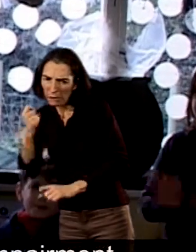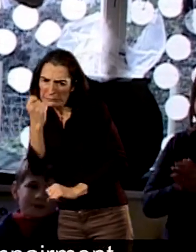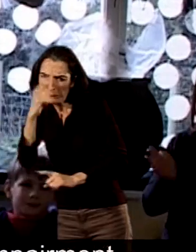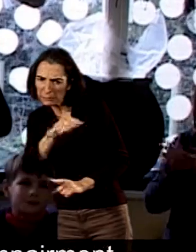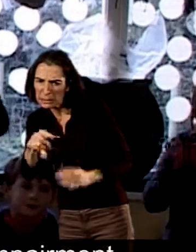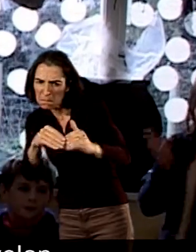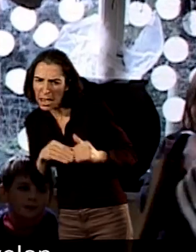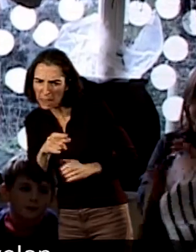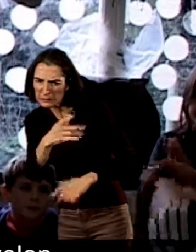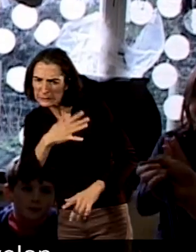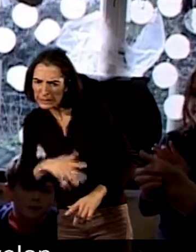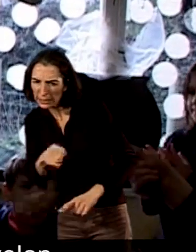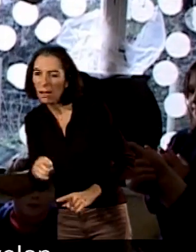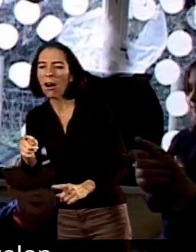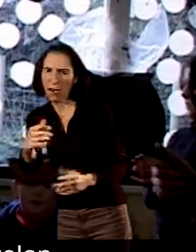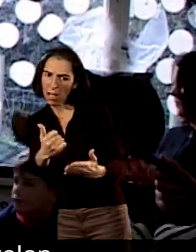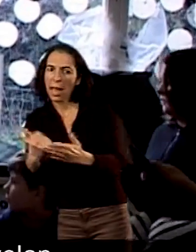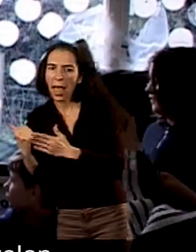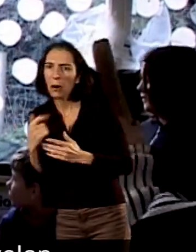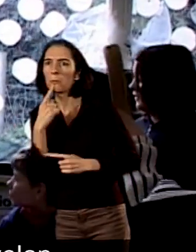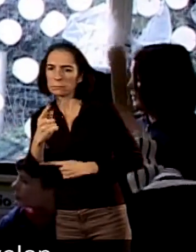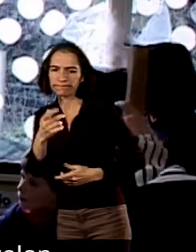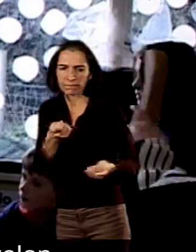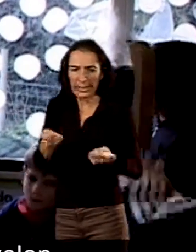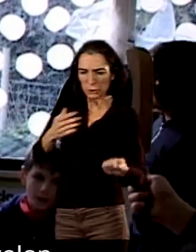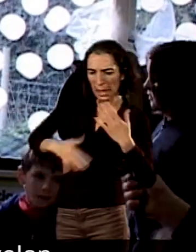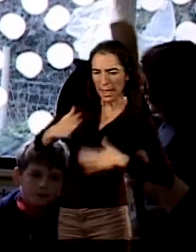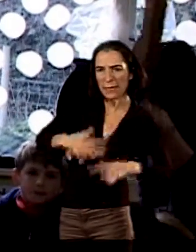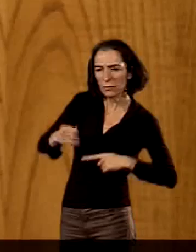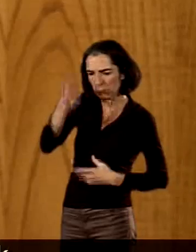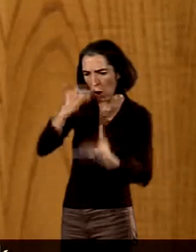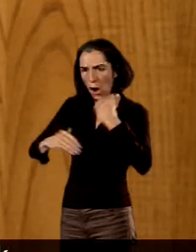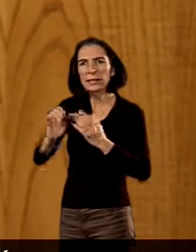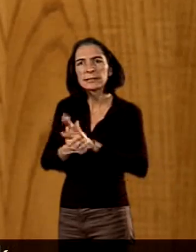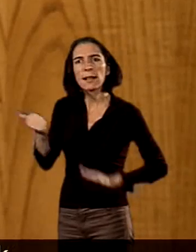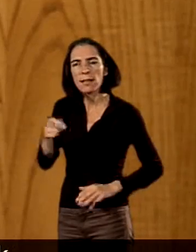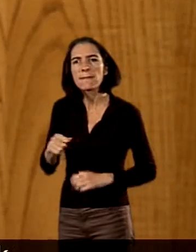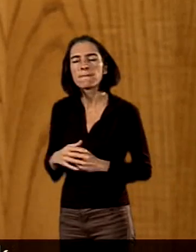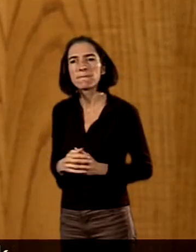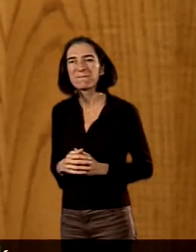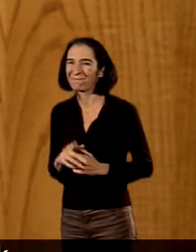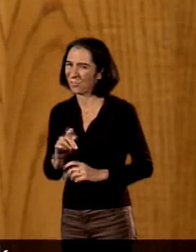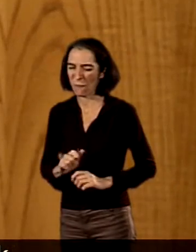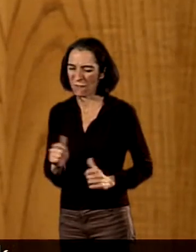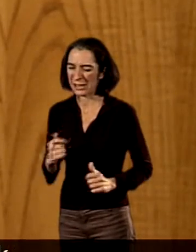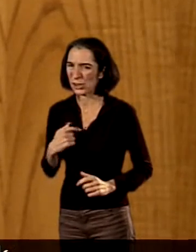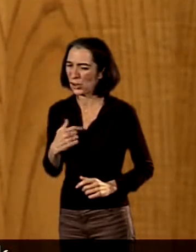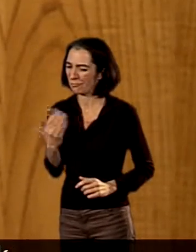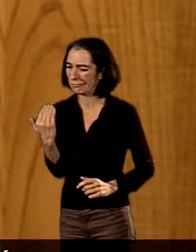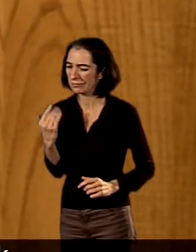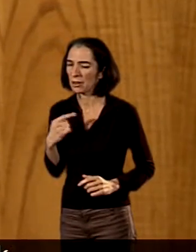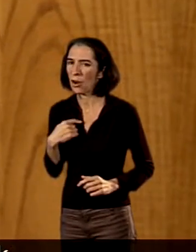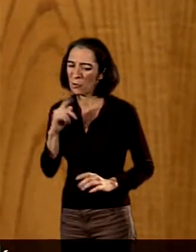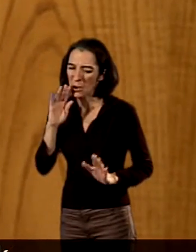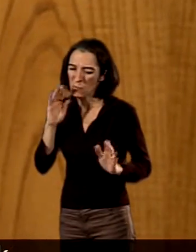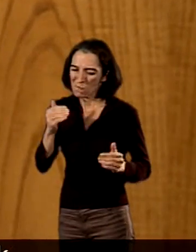needs have really helped him to manage his behaviour and to develop his learning skills. I wasn't very good on doing my